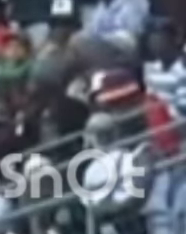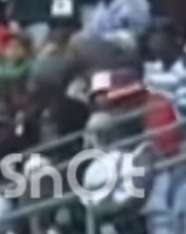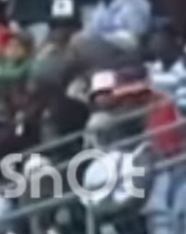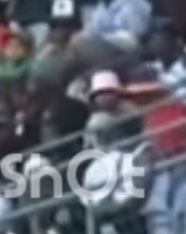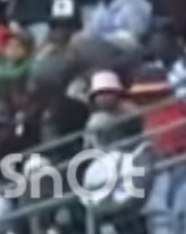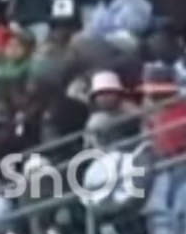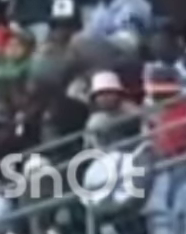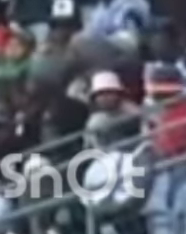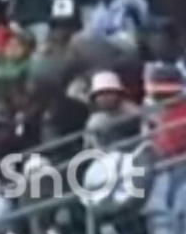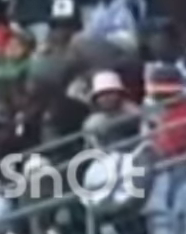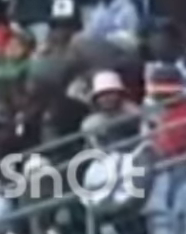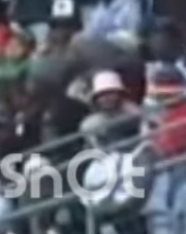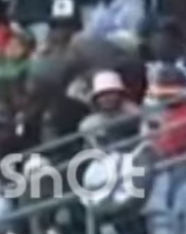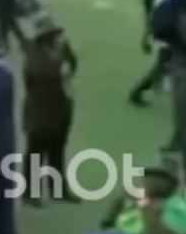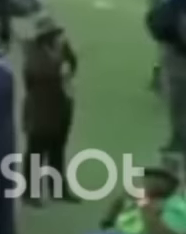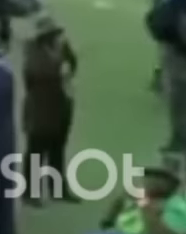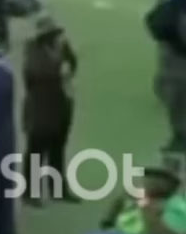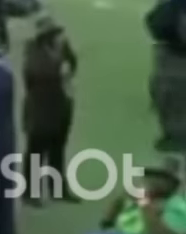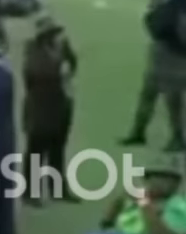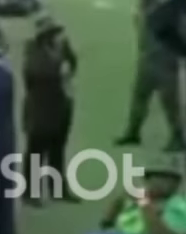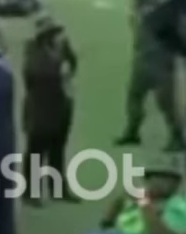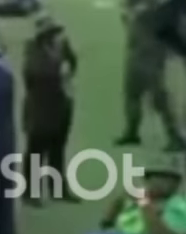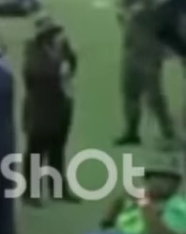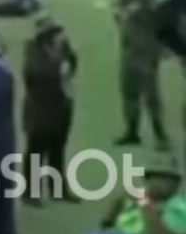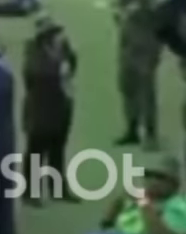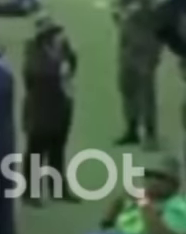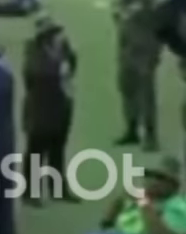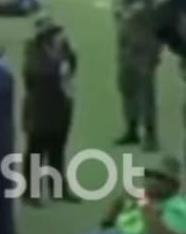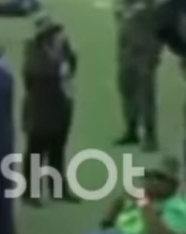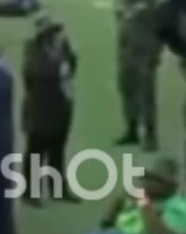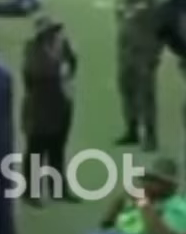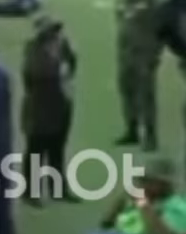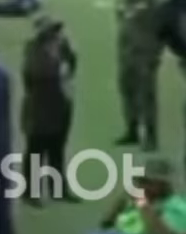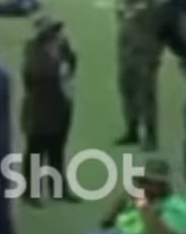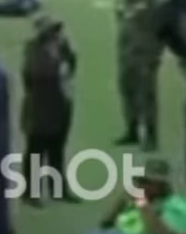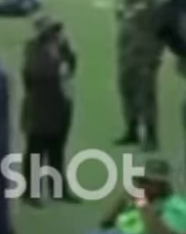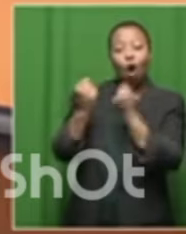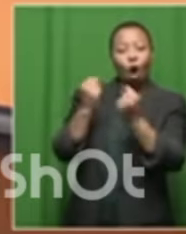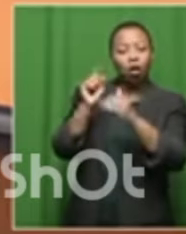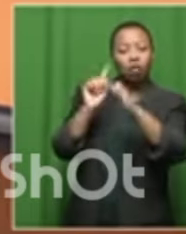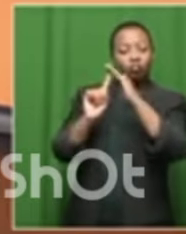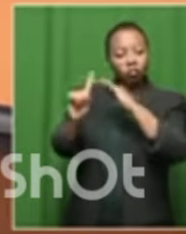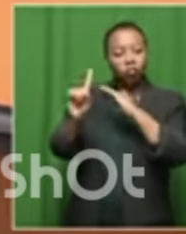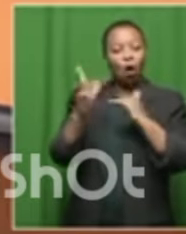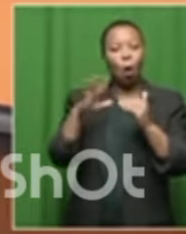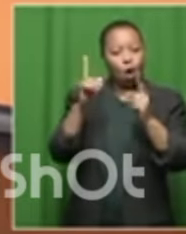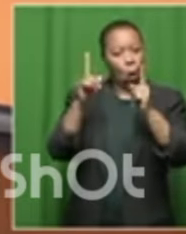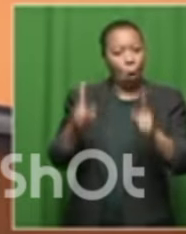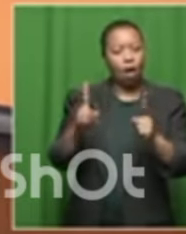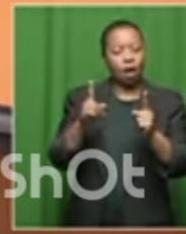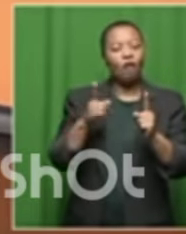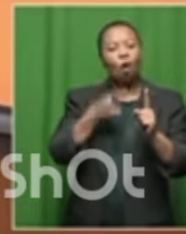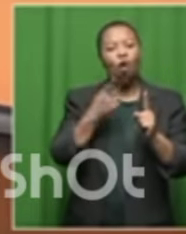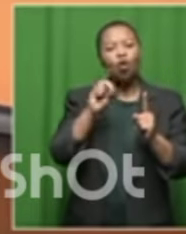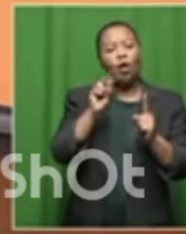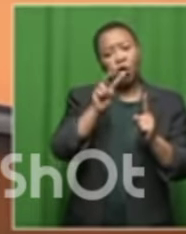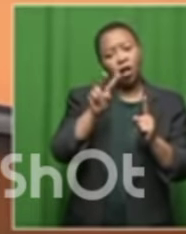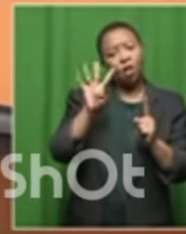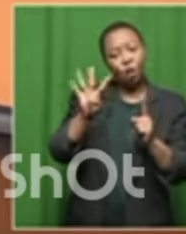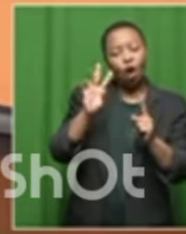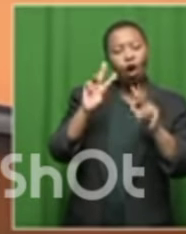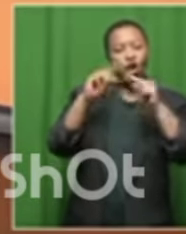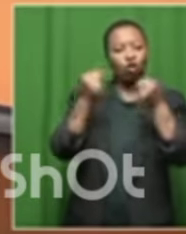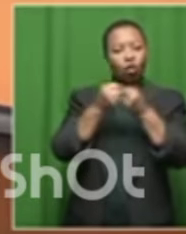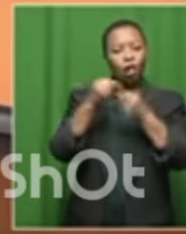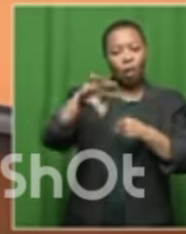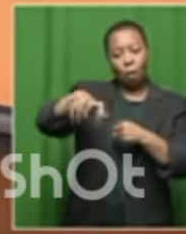You need to react fast. But they were in a deep slumber until they realized that they have lost the